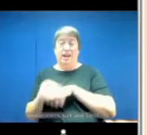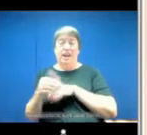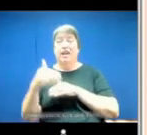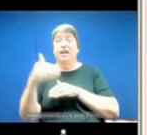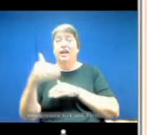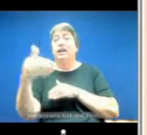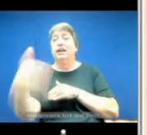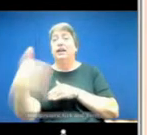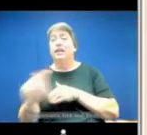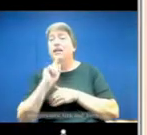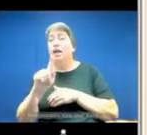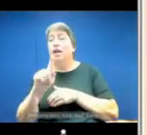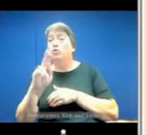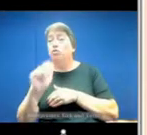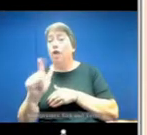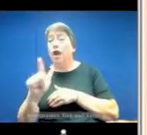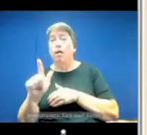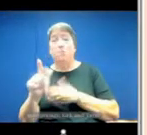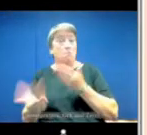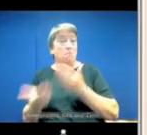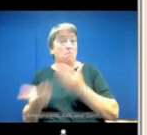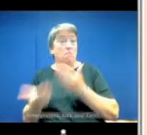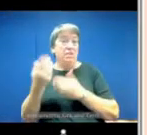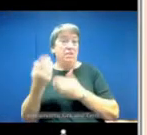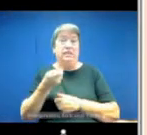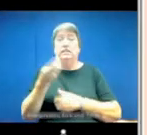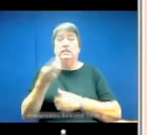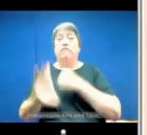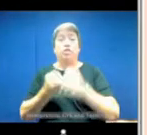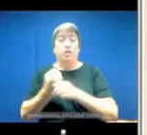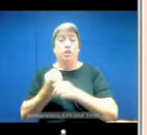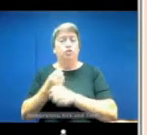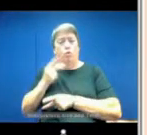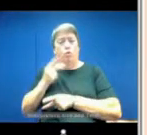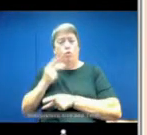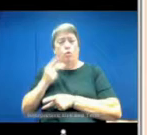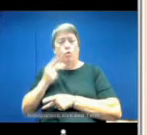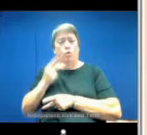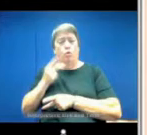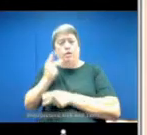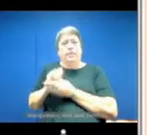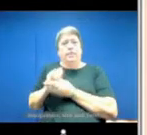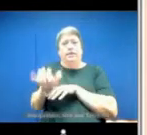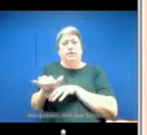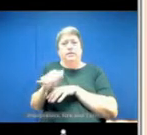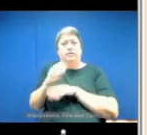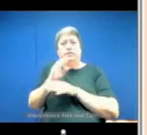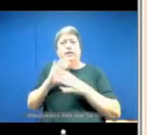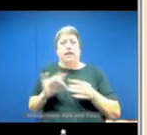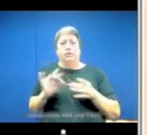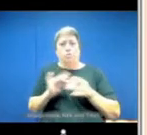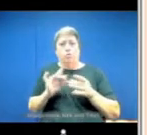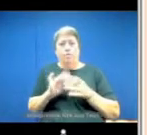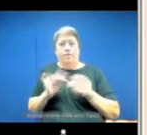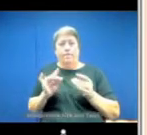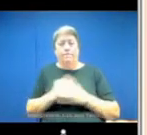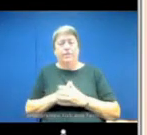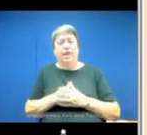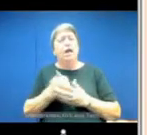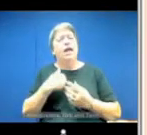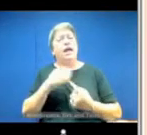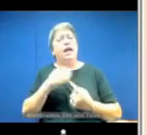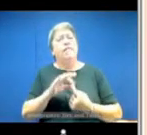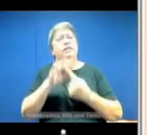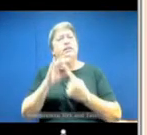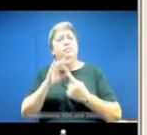years. So you want to perpetuate the testimony. There's a special kind of deposition called, it's Latin, it's called